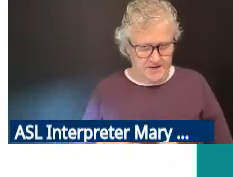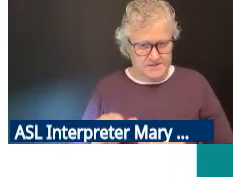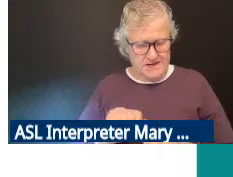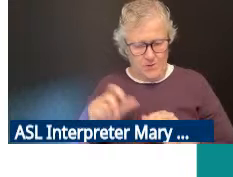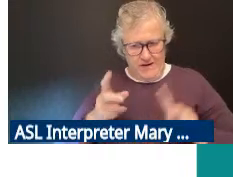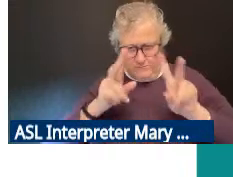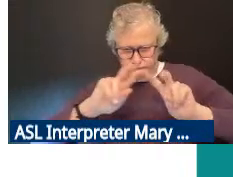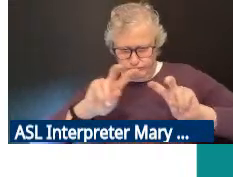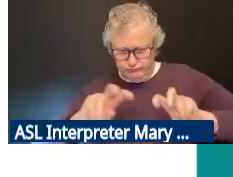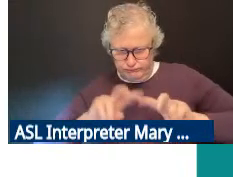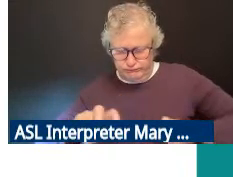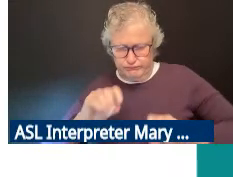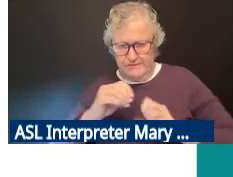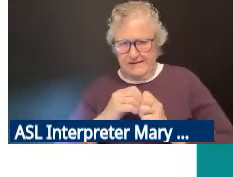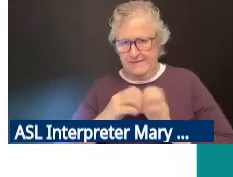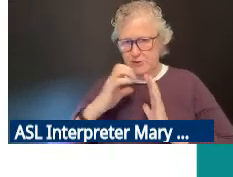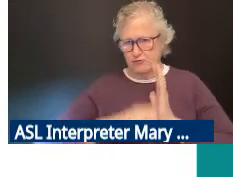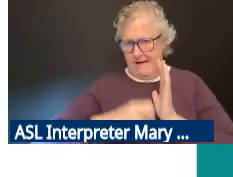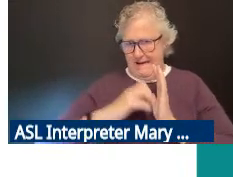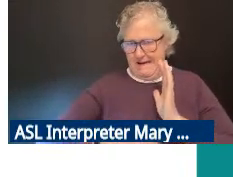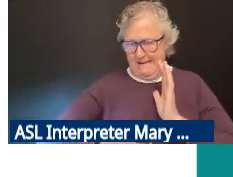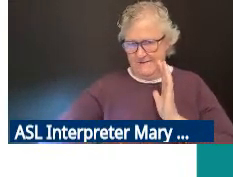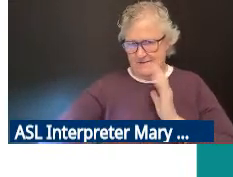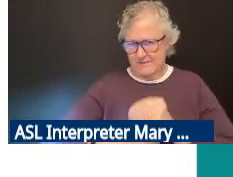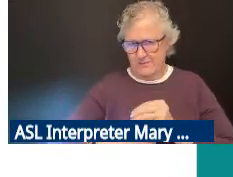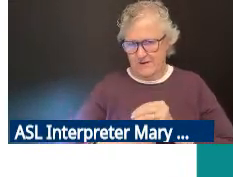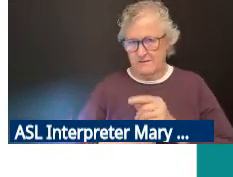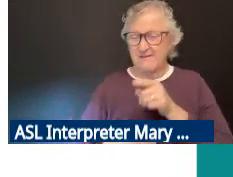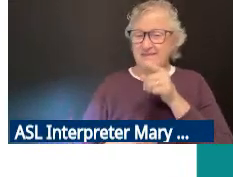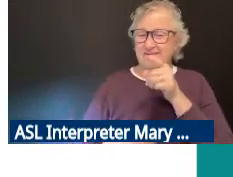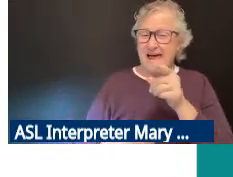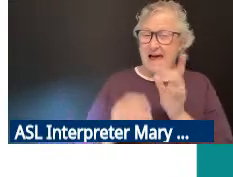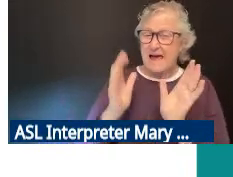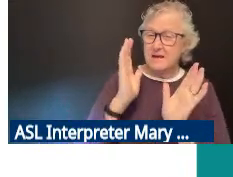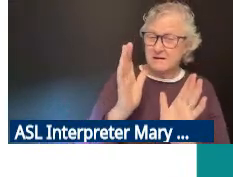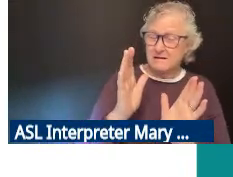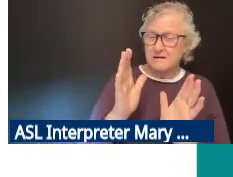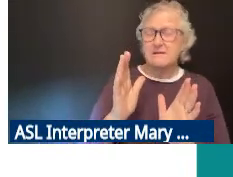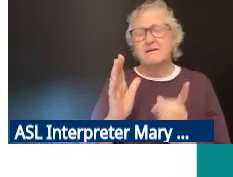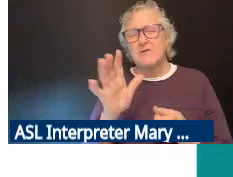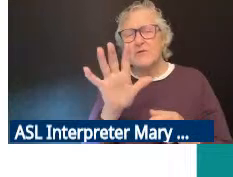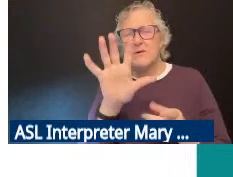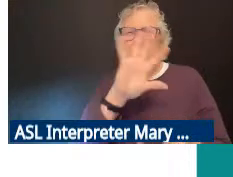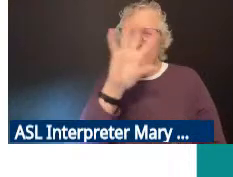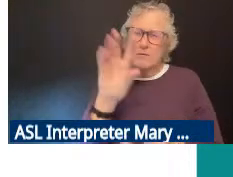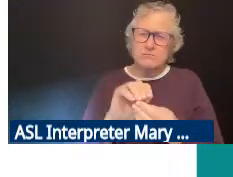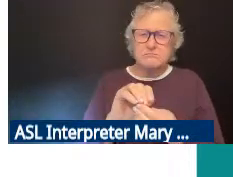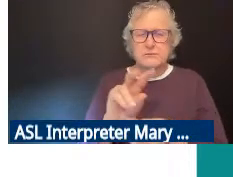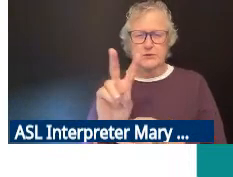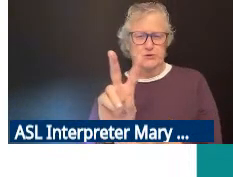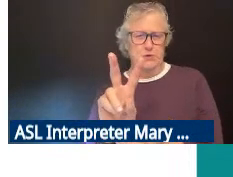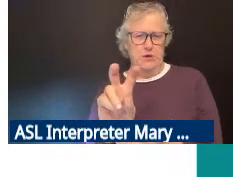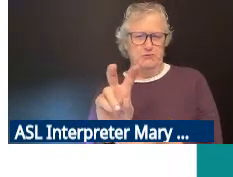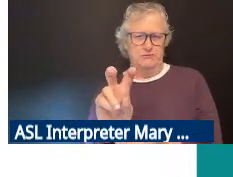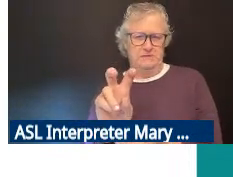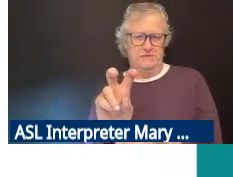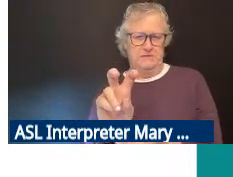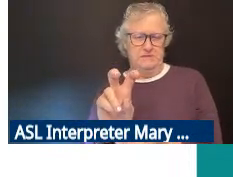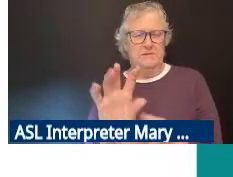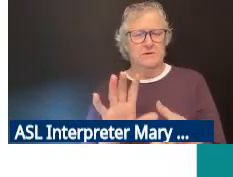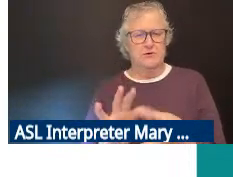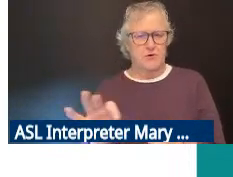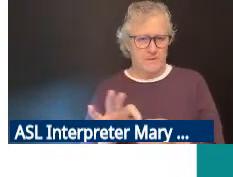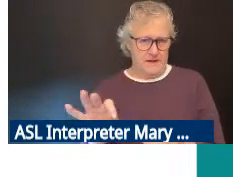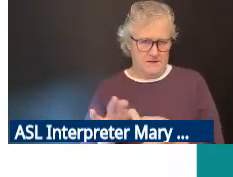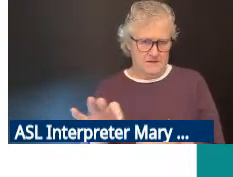those categories that had less than about 200 different comments, as well as statements of personal